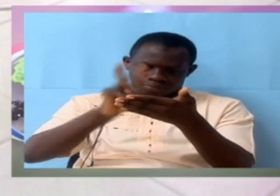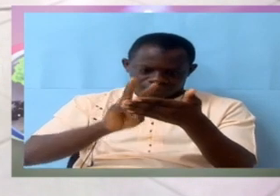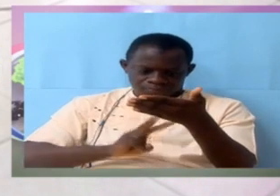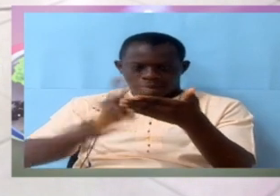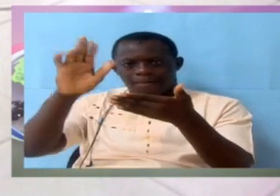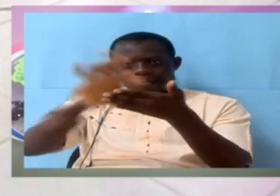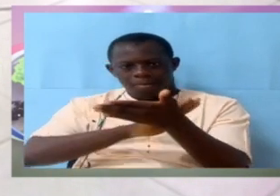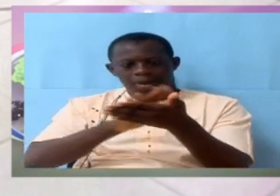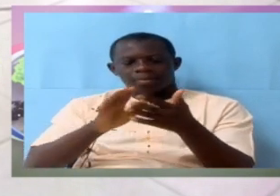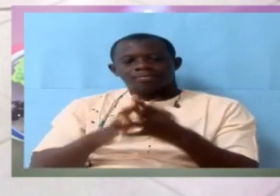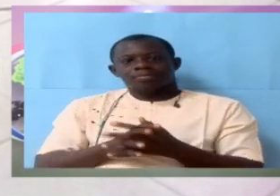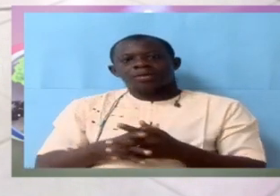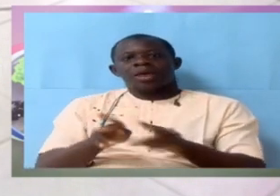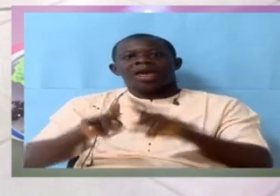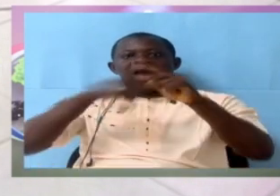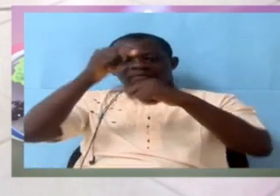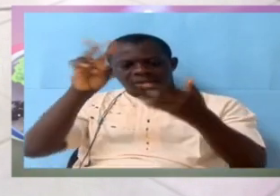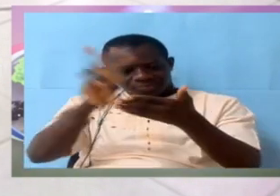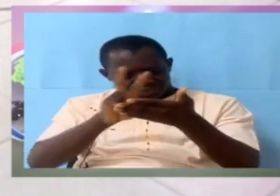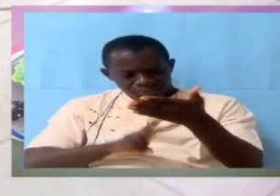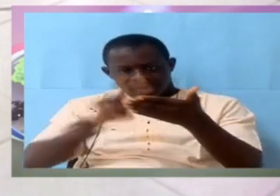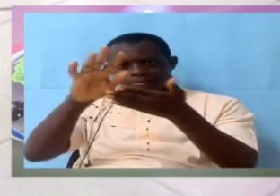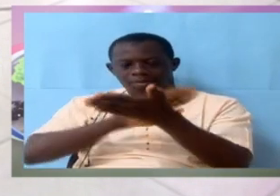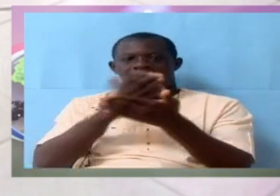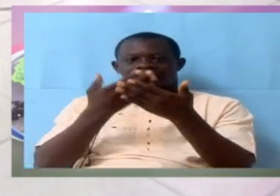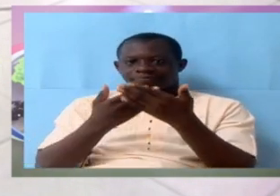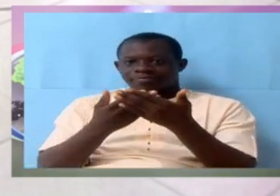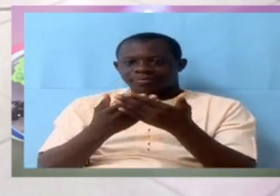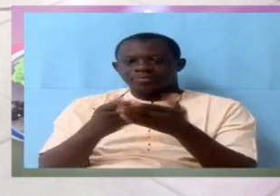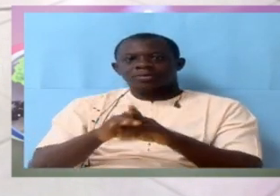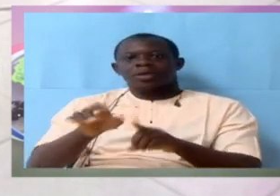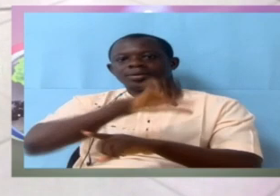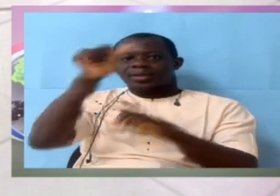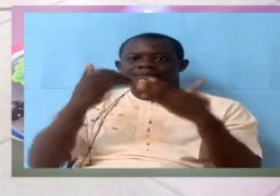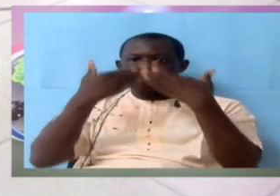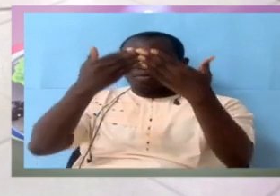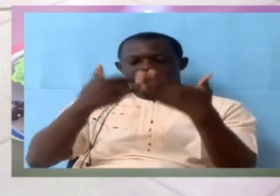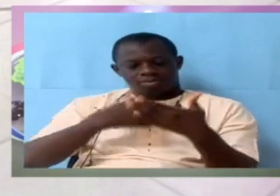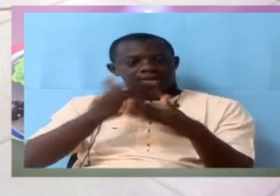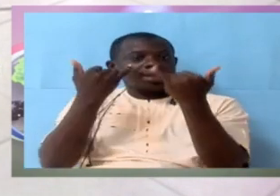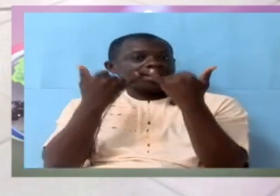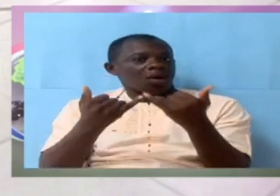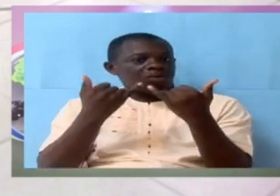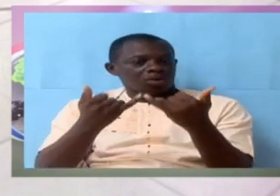paper. After reading, he said to me, now,